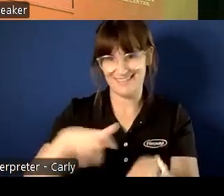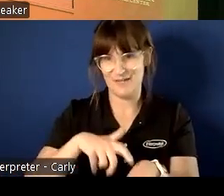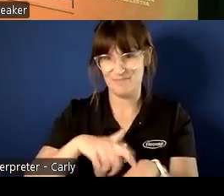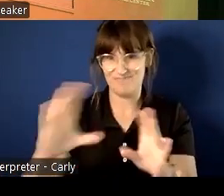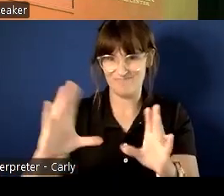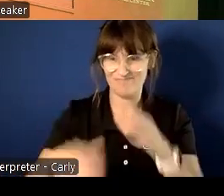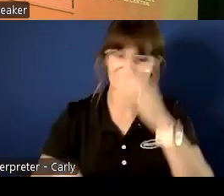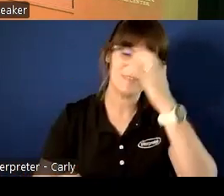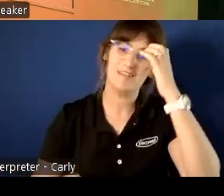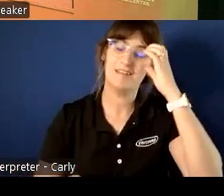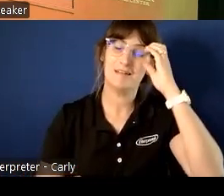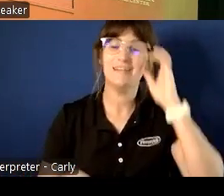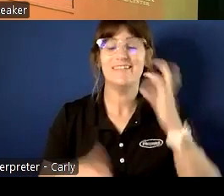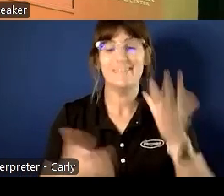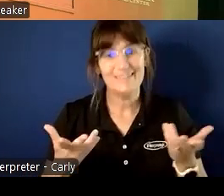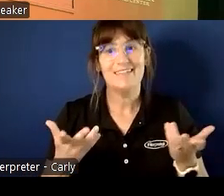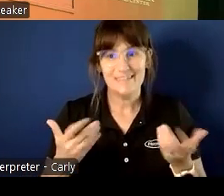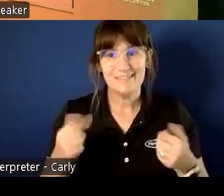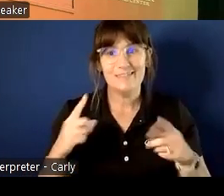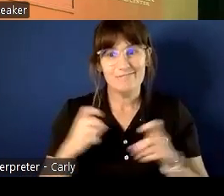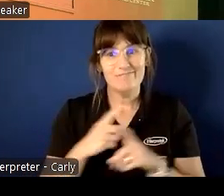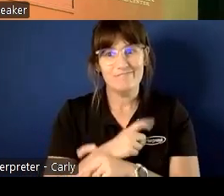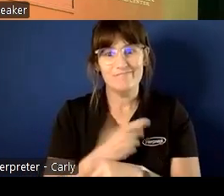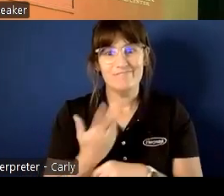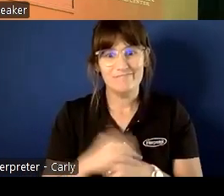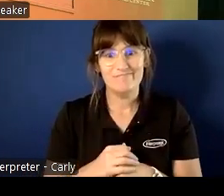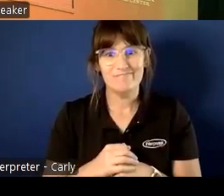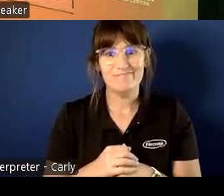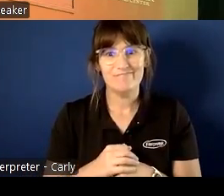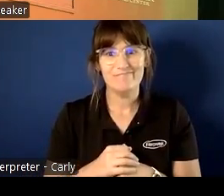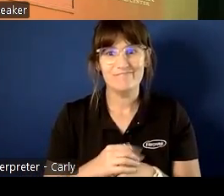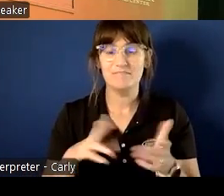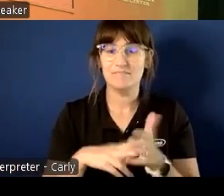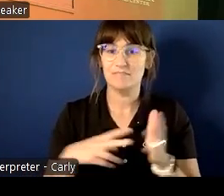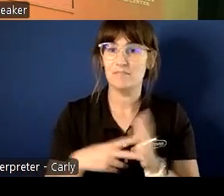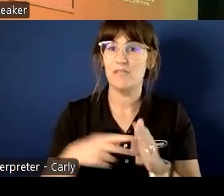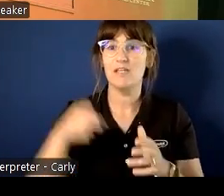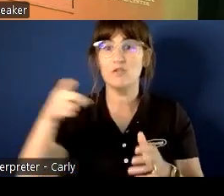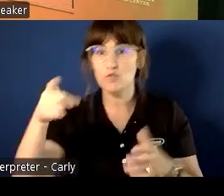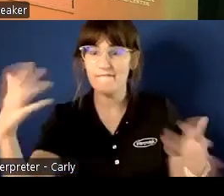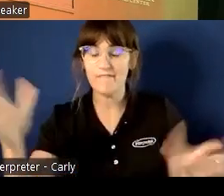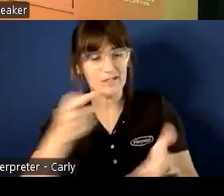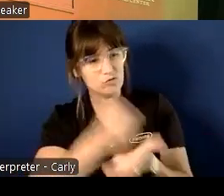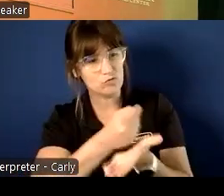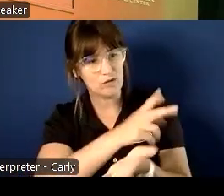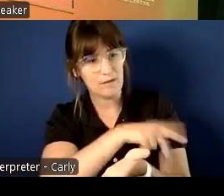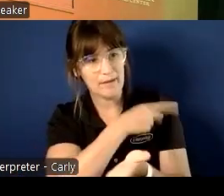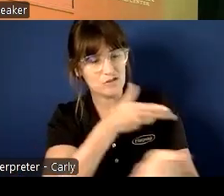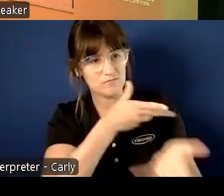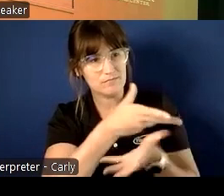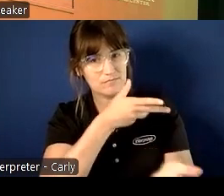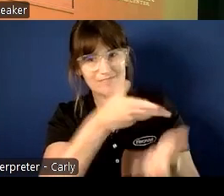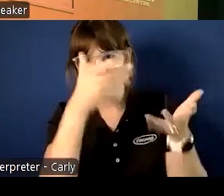Okay, that's what it means. So it means you've treated a patient, right? So